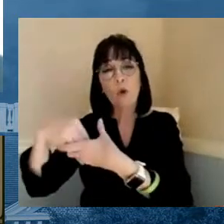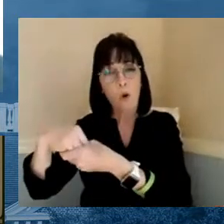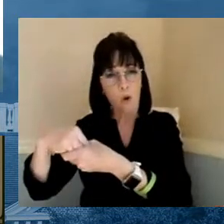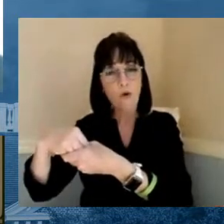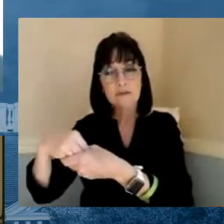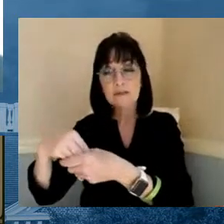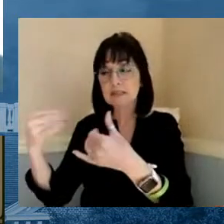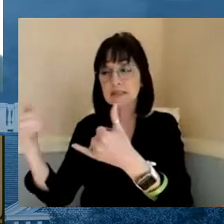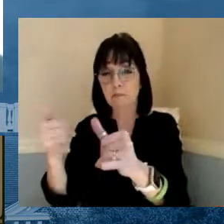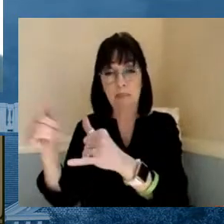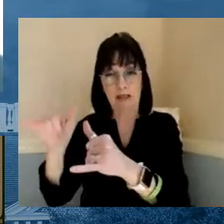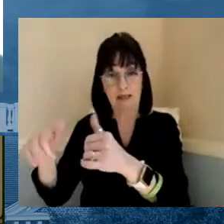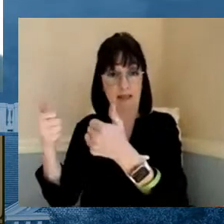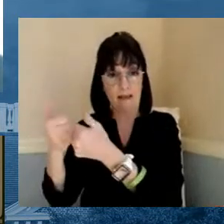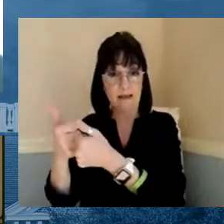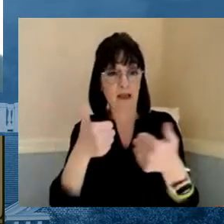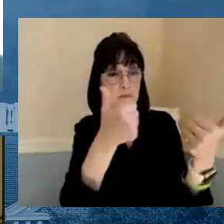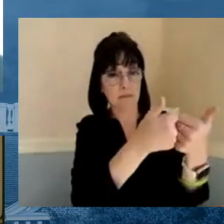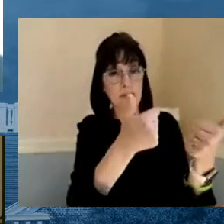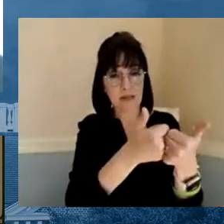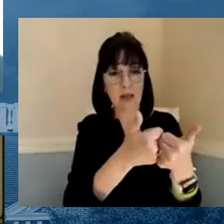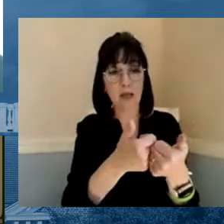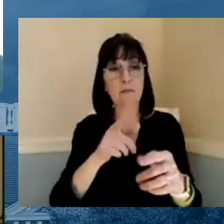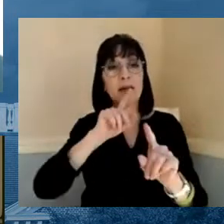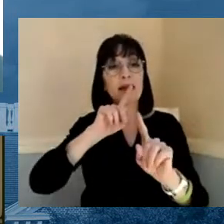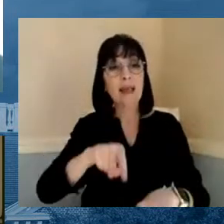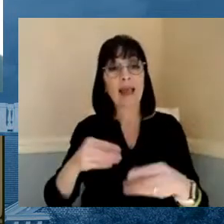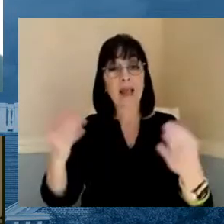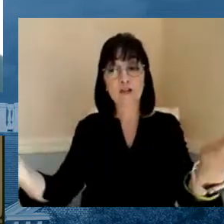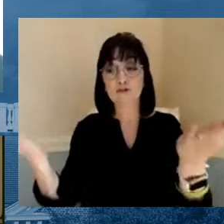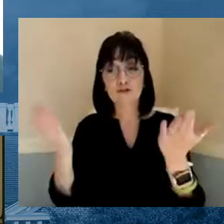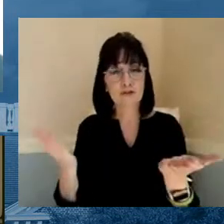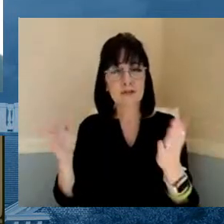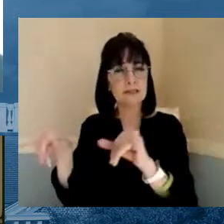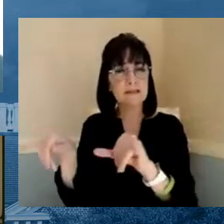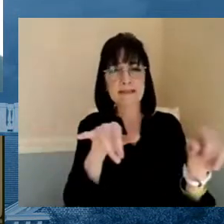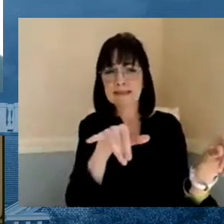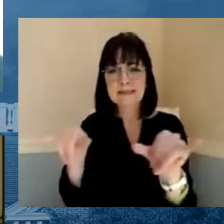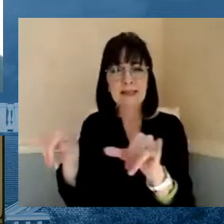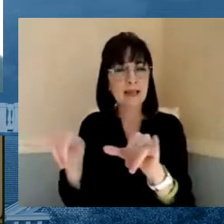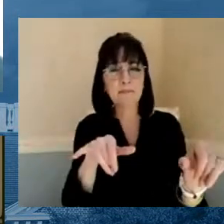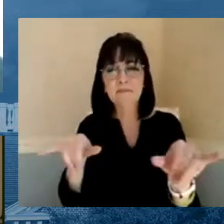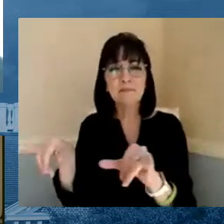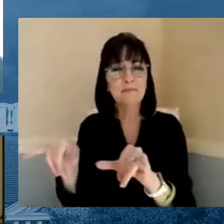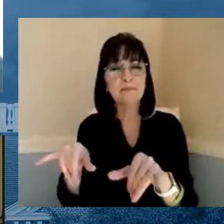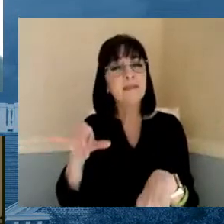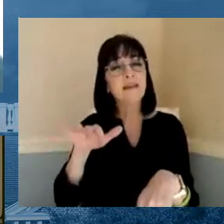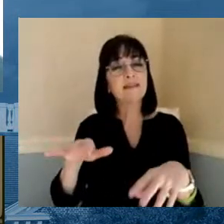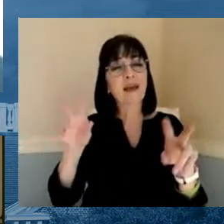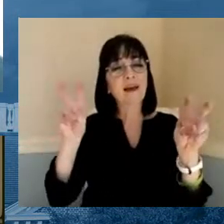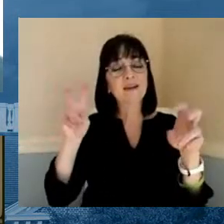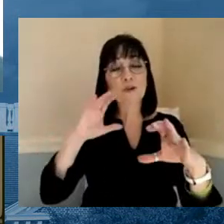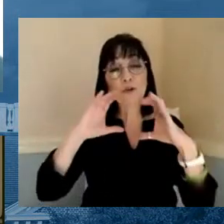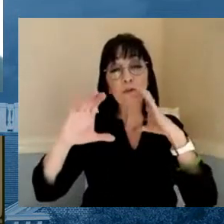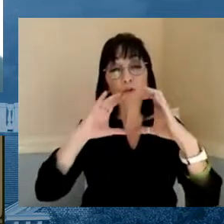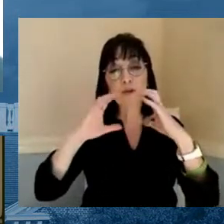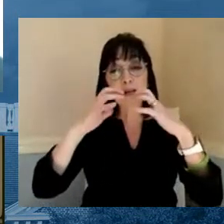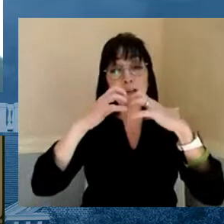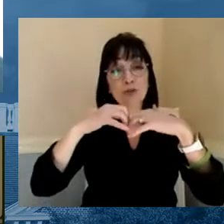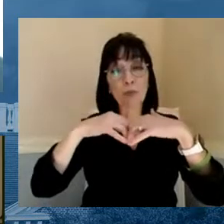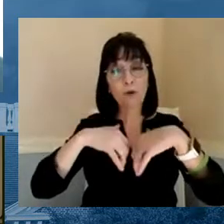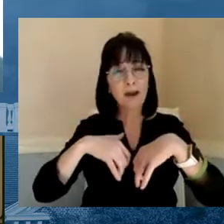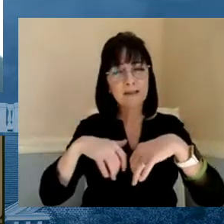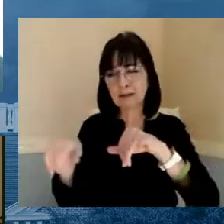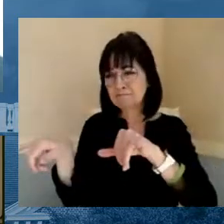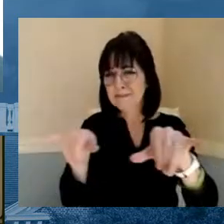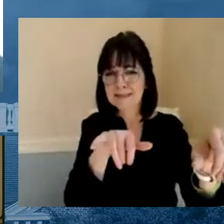difference between the two groups. They both had the same communication breakdowns. When groups were mixed together and the games were